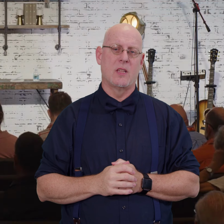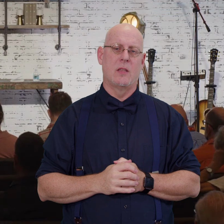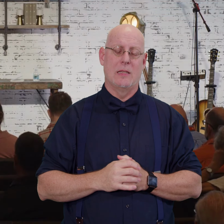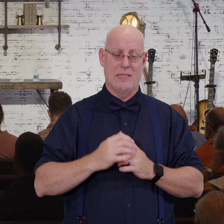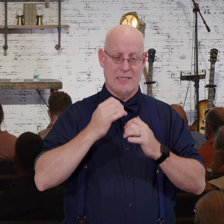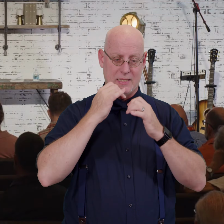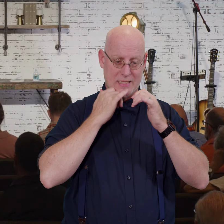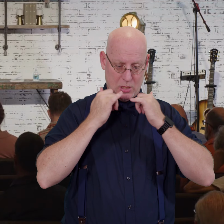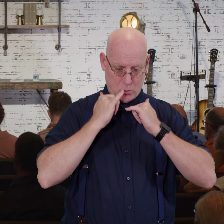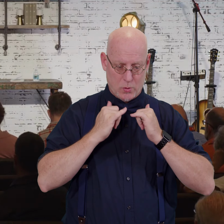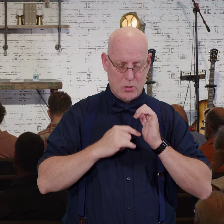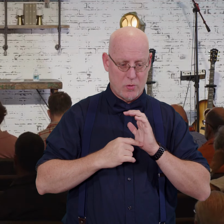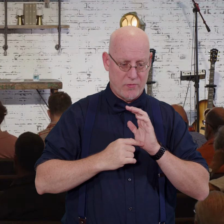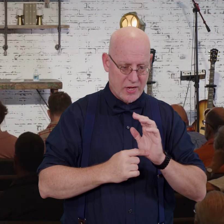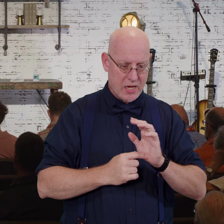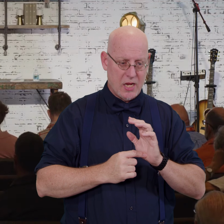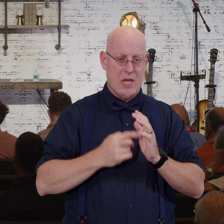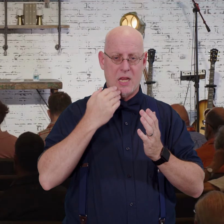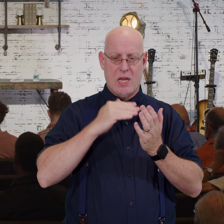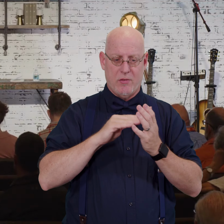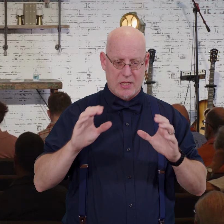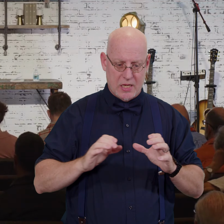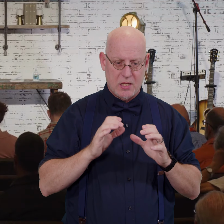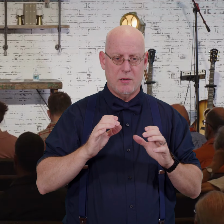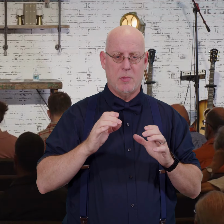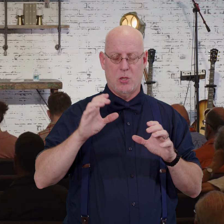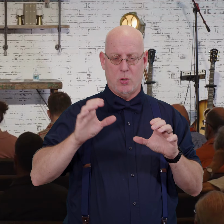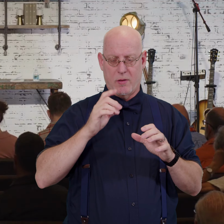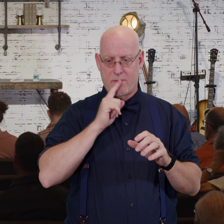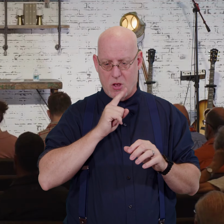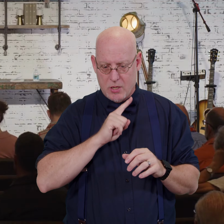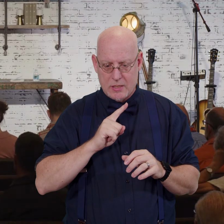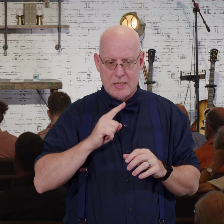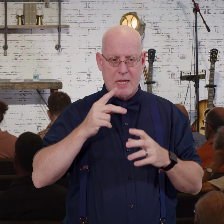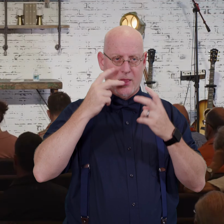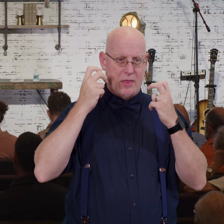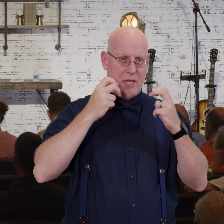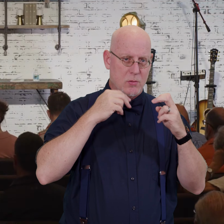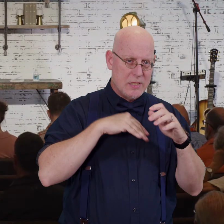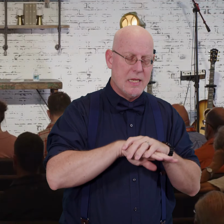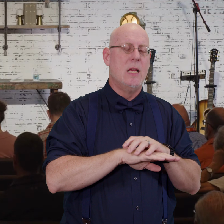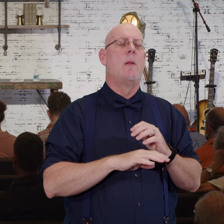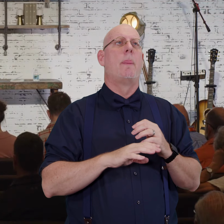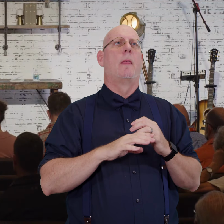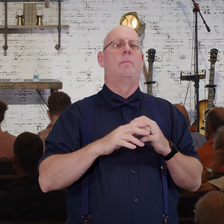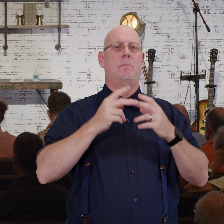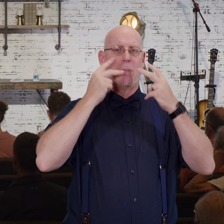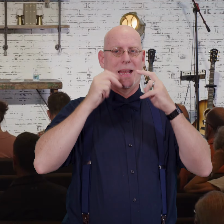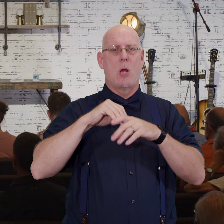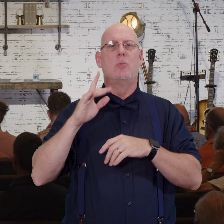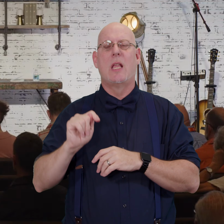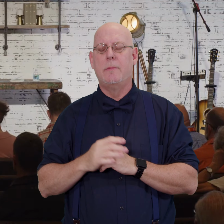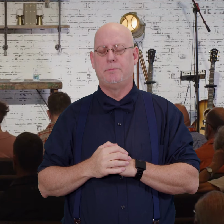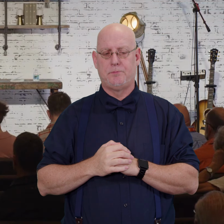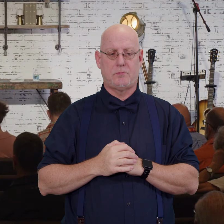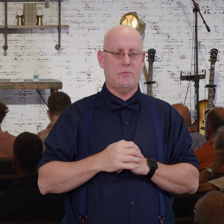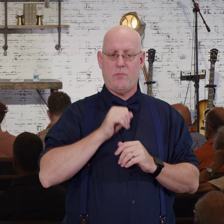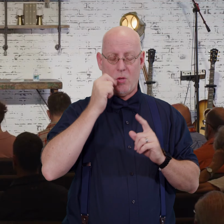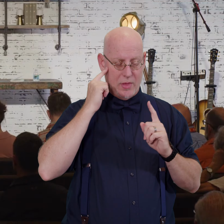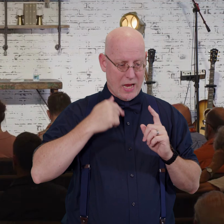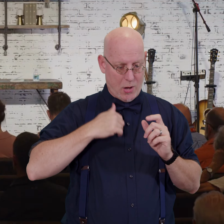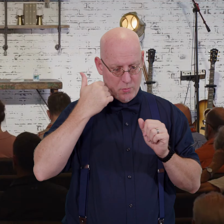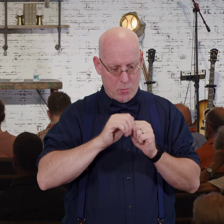The iniquity of Ephraim is revealed, the evil deeds of Samaria, for they deal falsely, the thief breaks in, the bandits raid outside, but they do not consider that I remember all